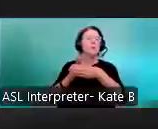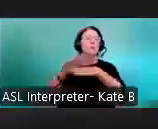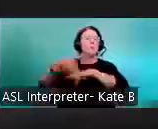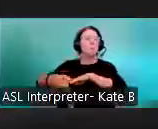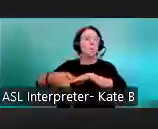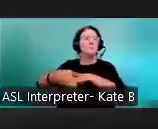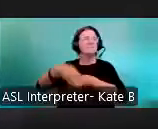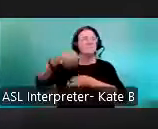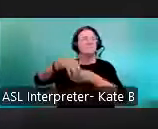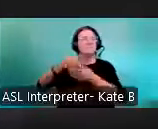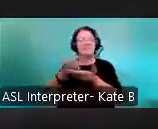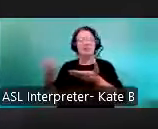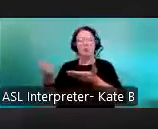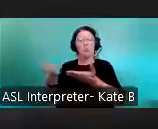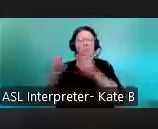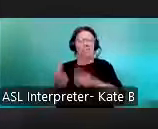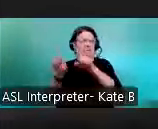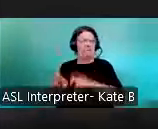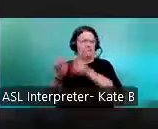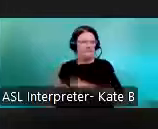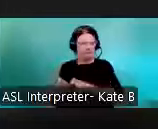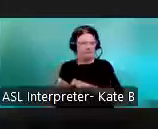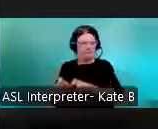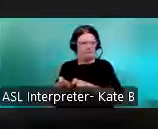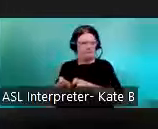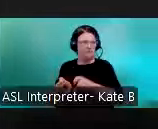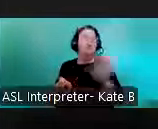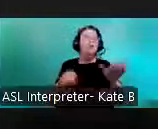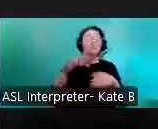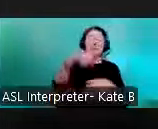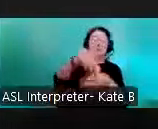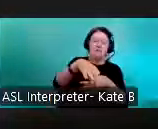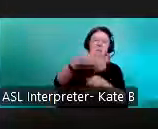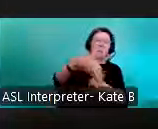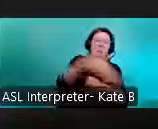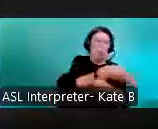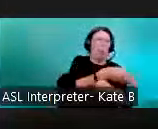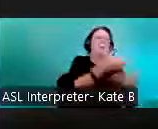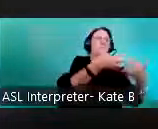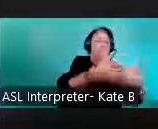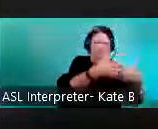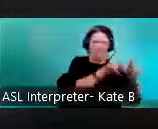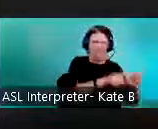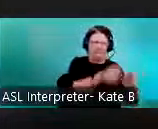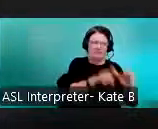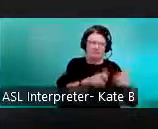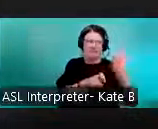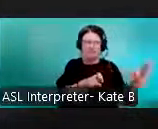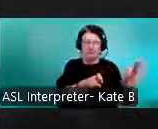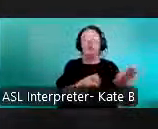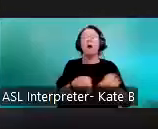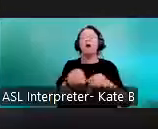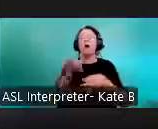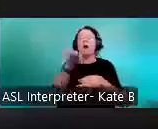equipment audit, where they do a test of all of the machines that are used to count ballots to make sure